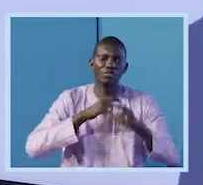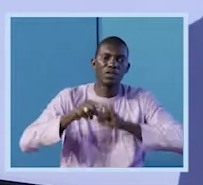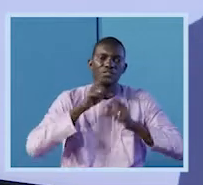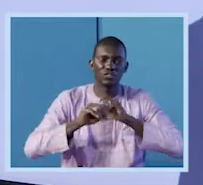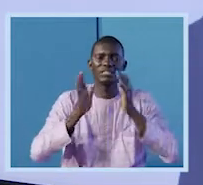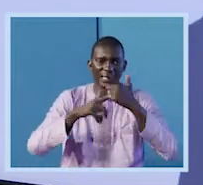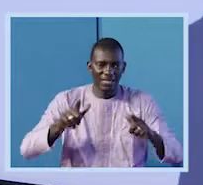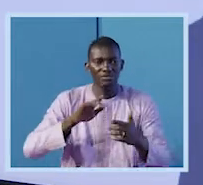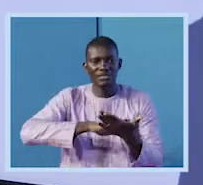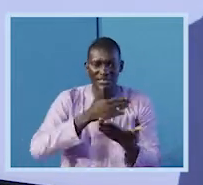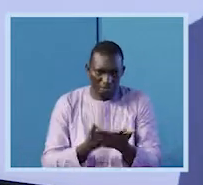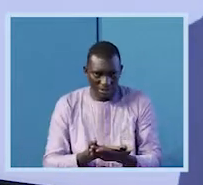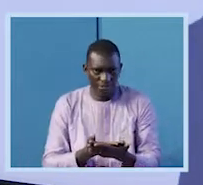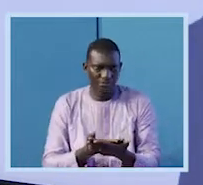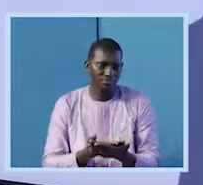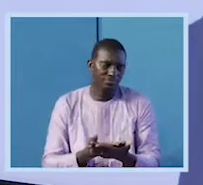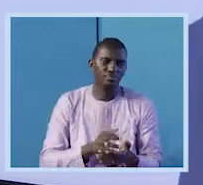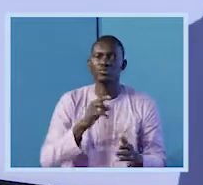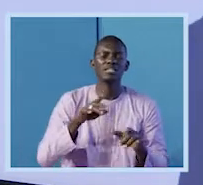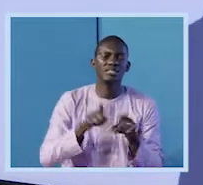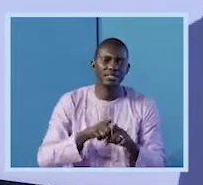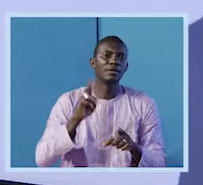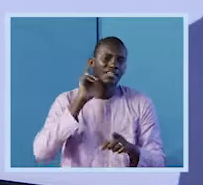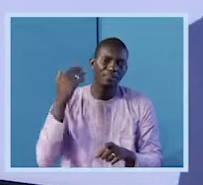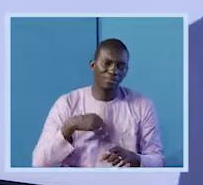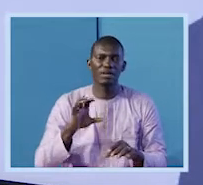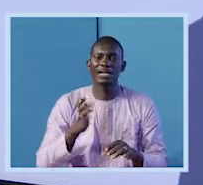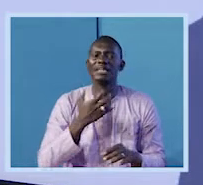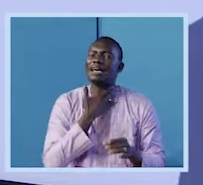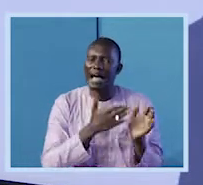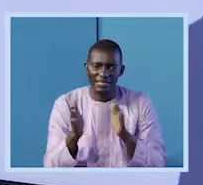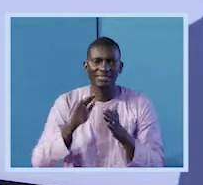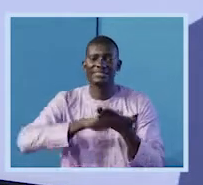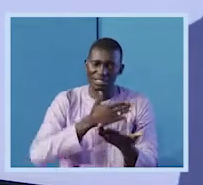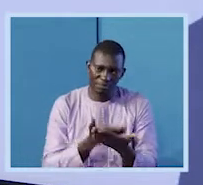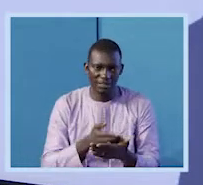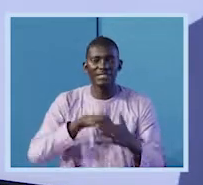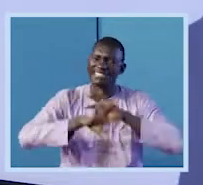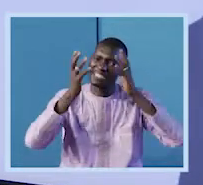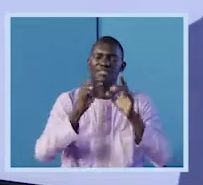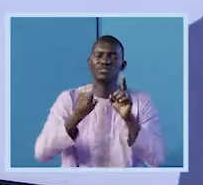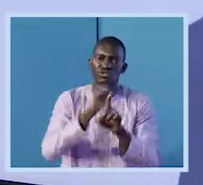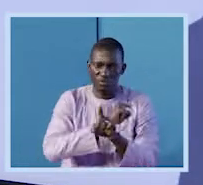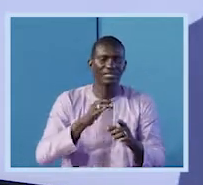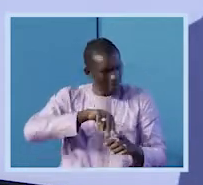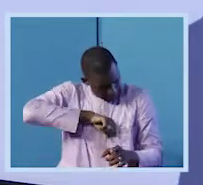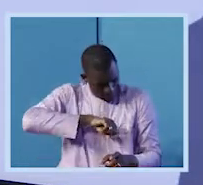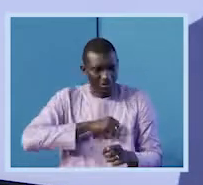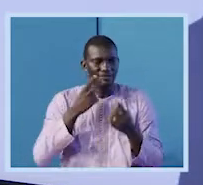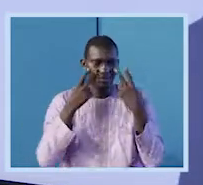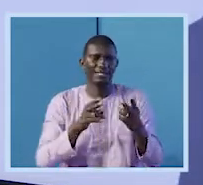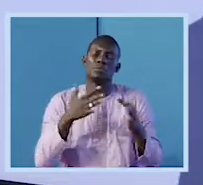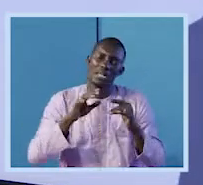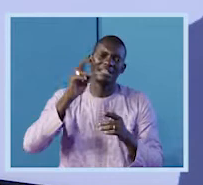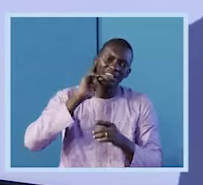language interpreters, so that deaf people can access interpreters in any situation that they find themselves in, whether in